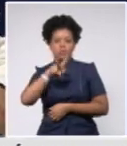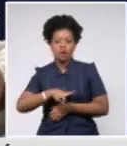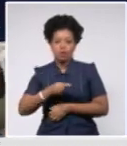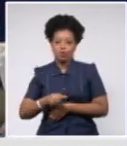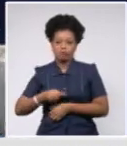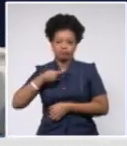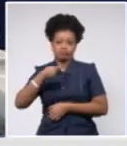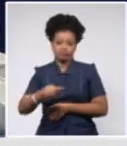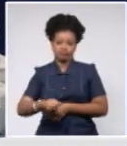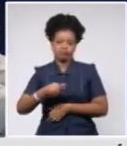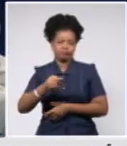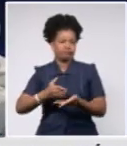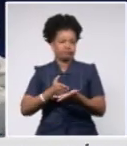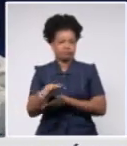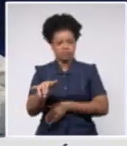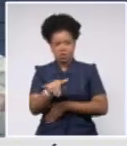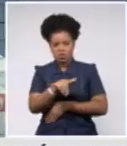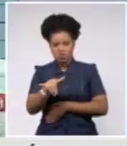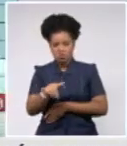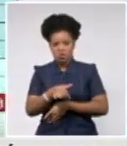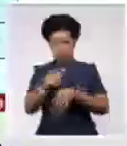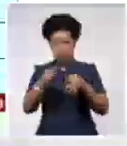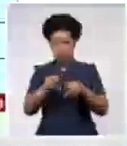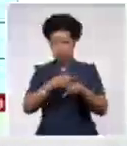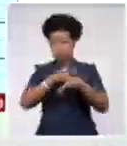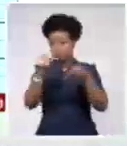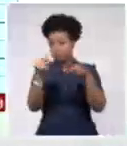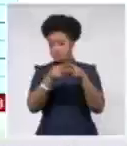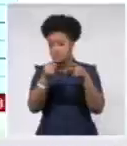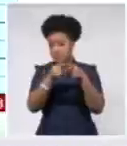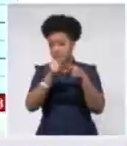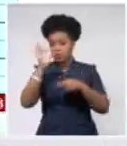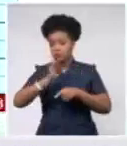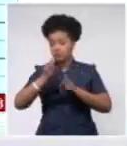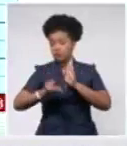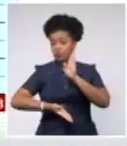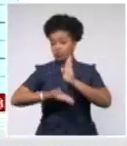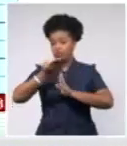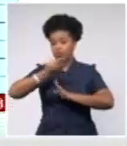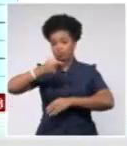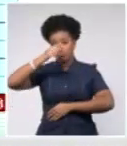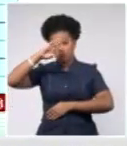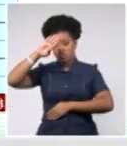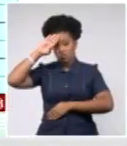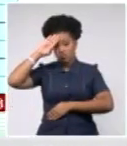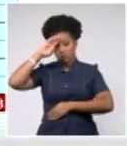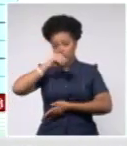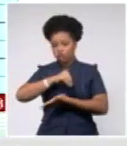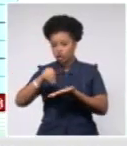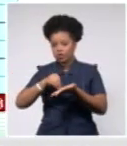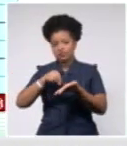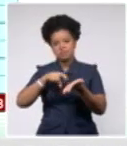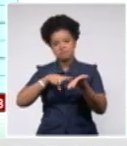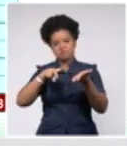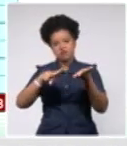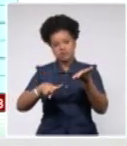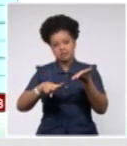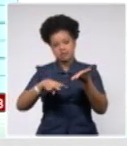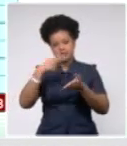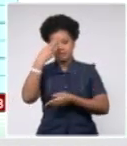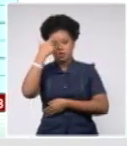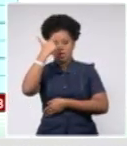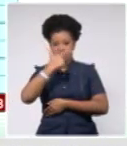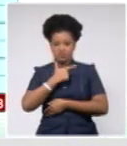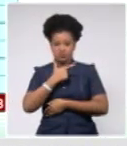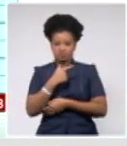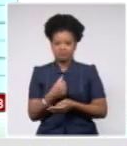Given yesterday's results by province, therefore, Ciego de Ávila continues to have the highest confirmed case rate